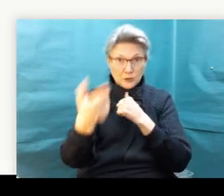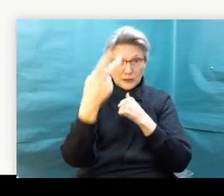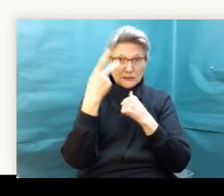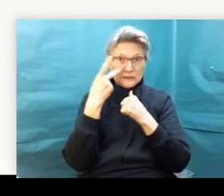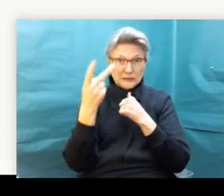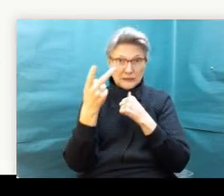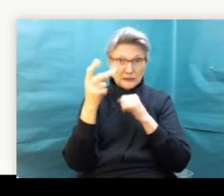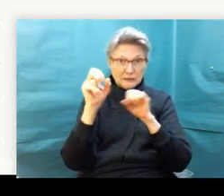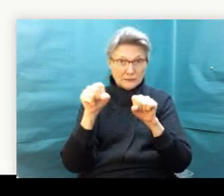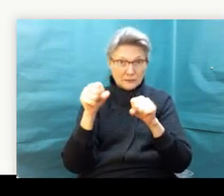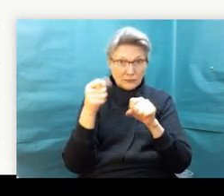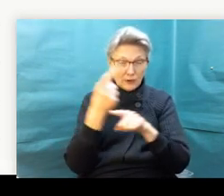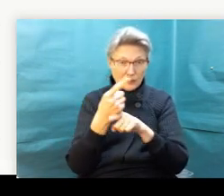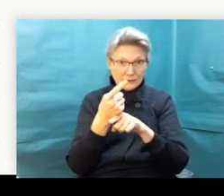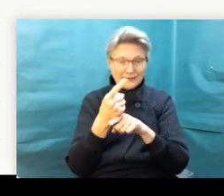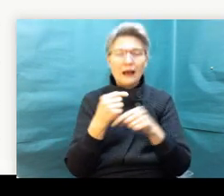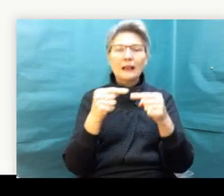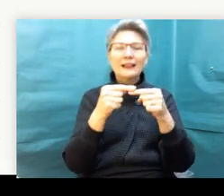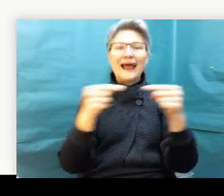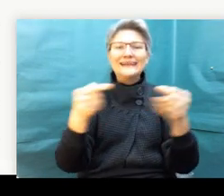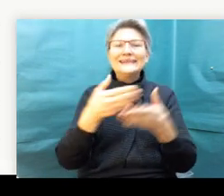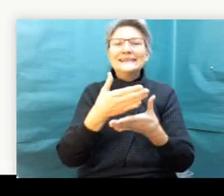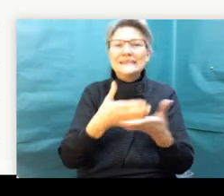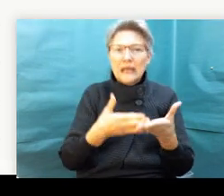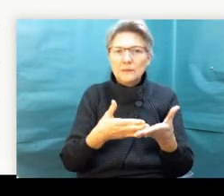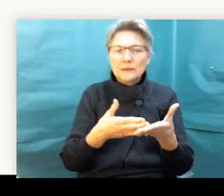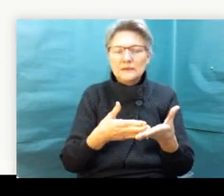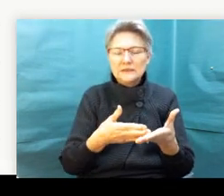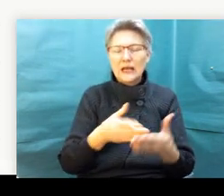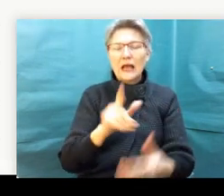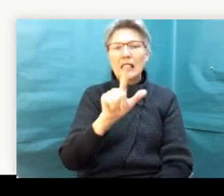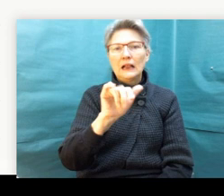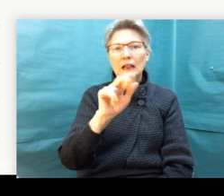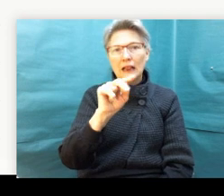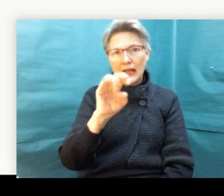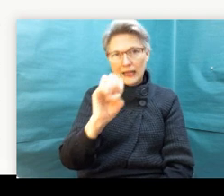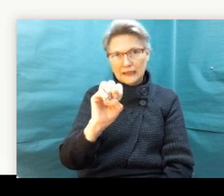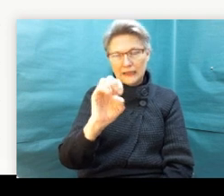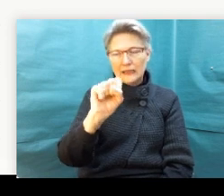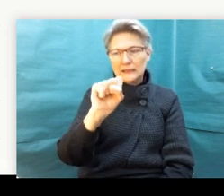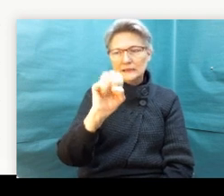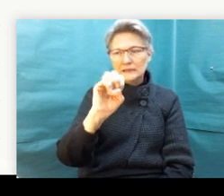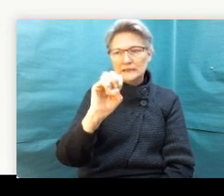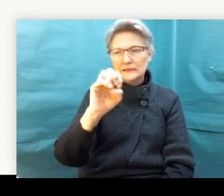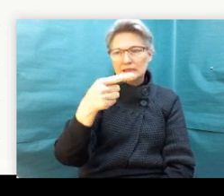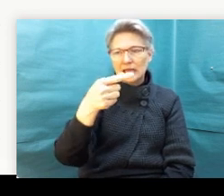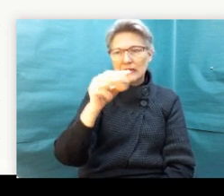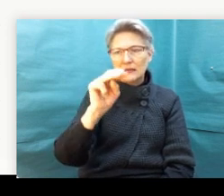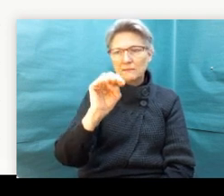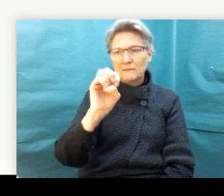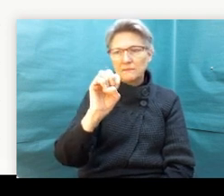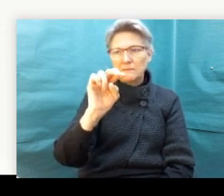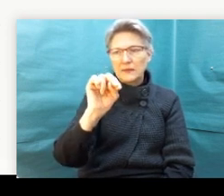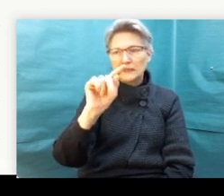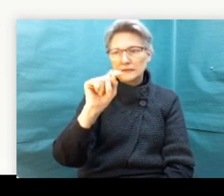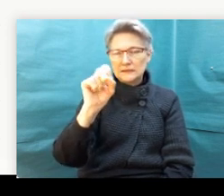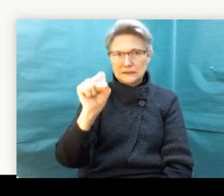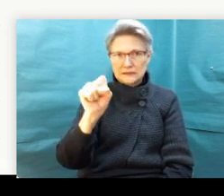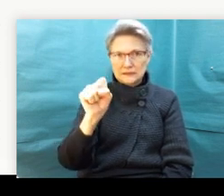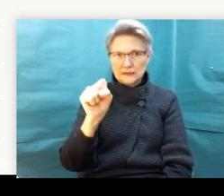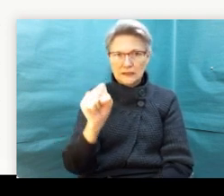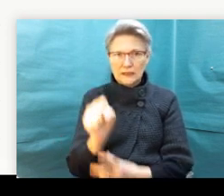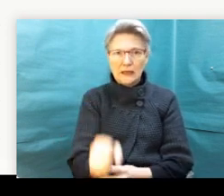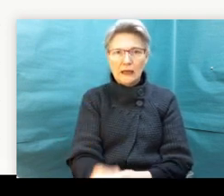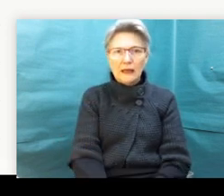Now we're going to talk about line segments. And this might be a term that you're not familiar with. So line segments look, I'm just going to add to my